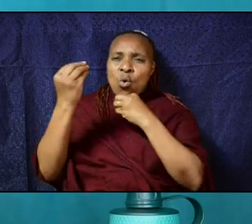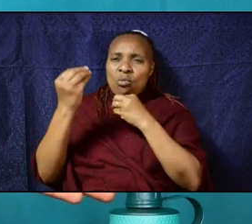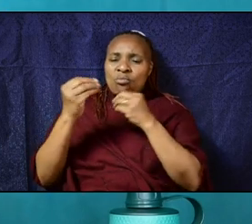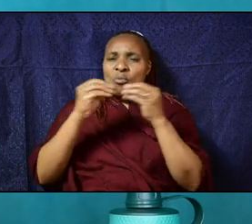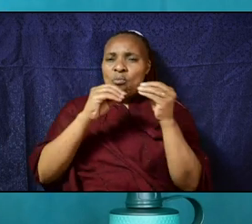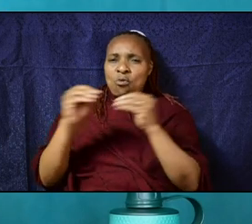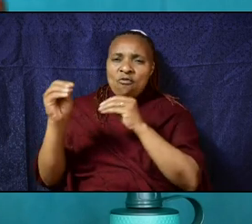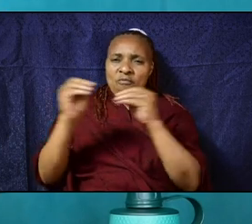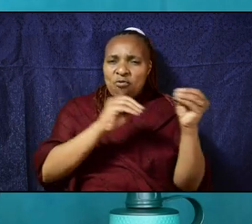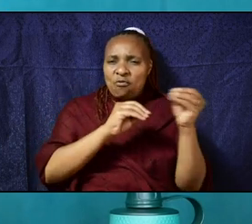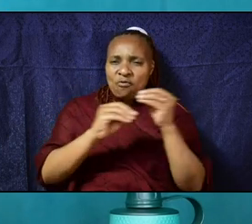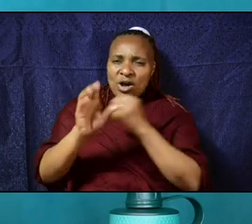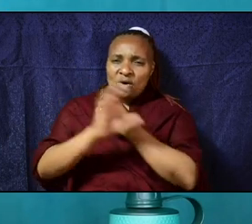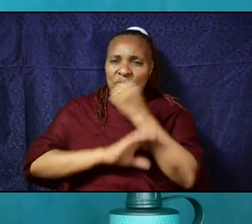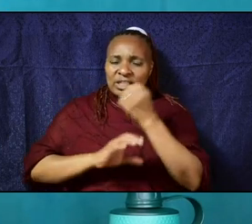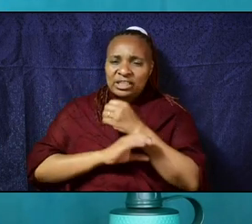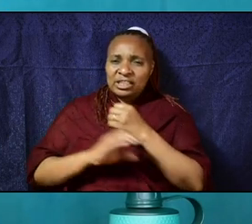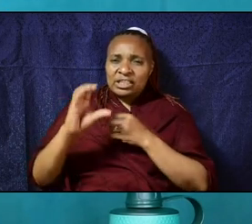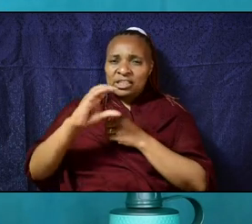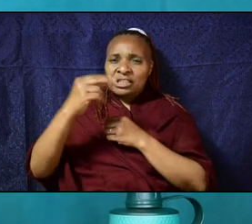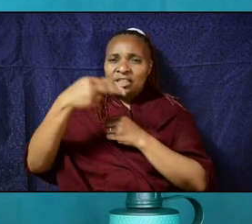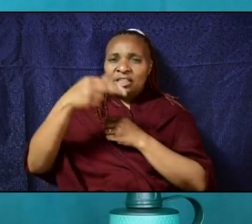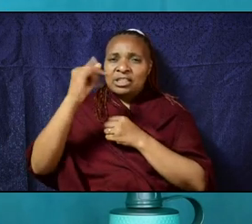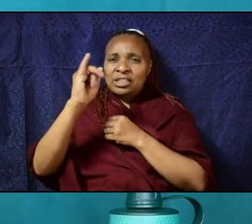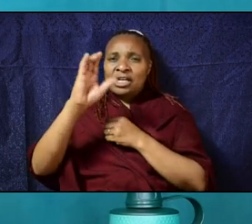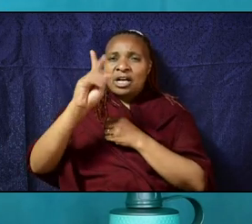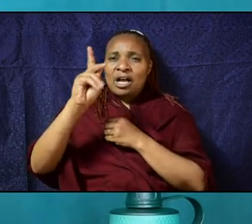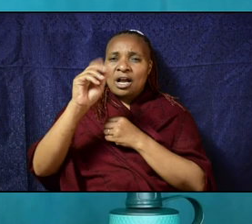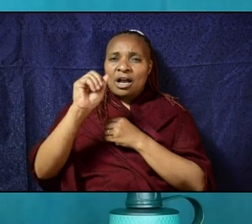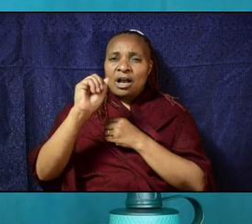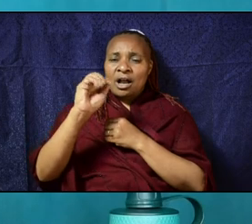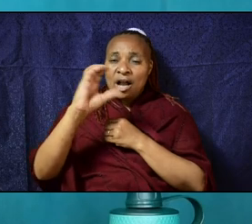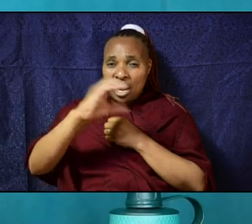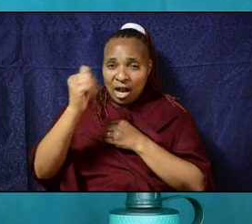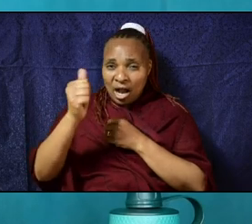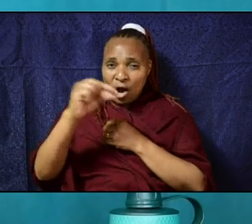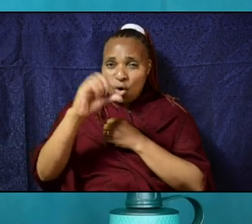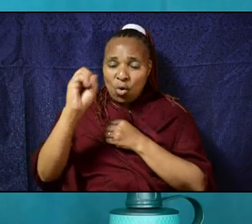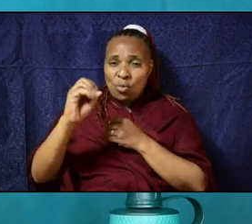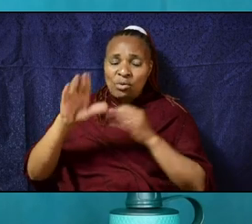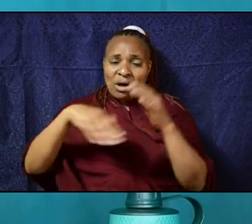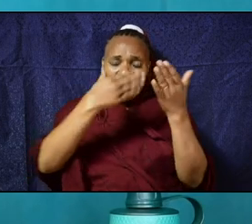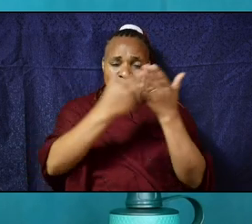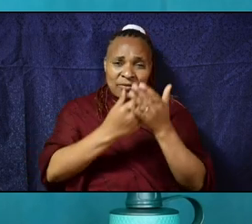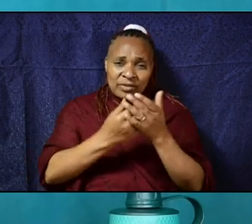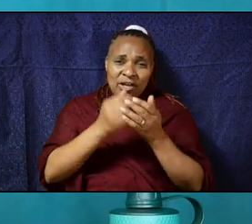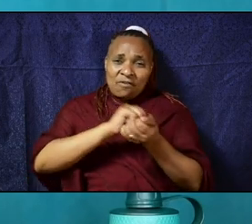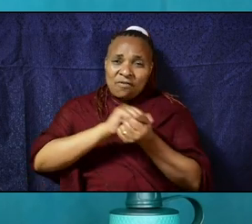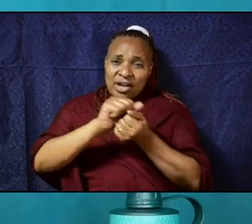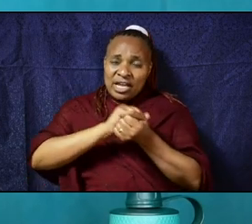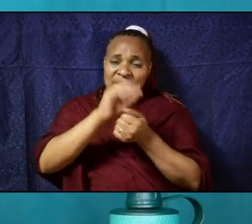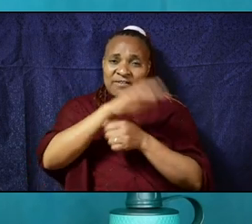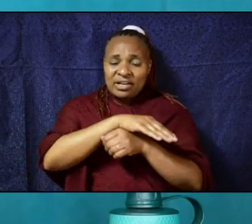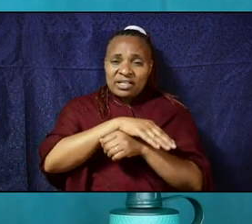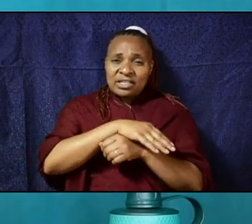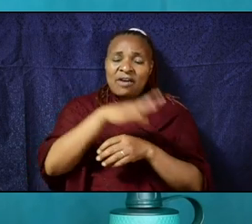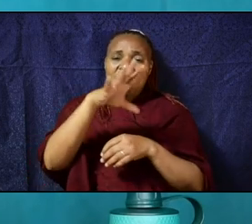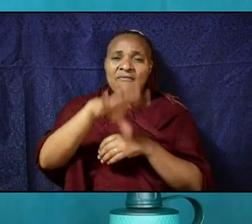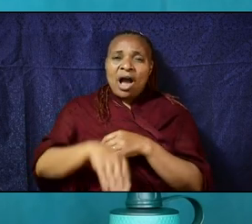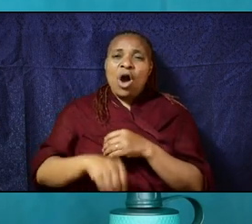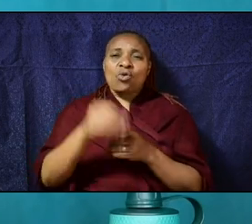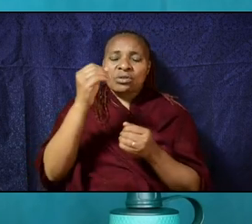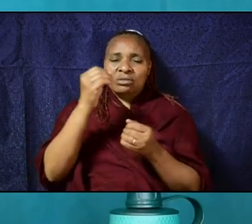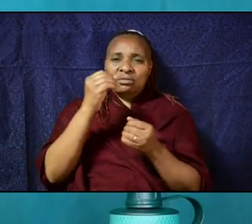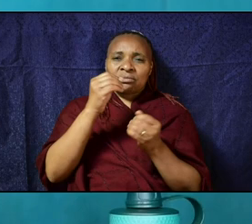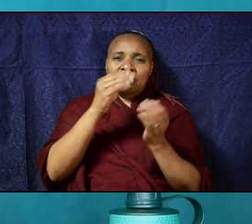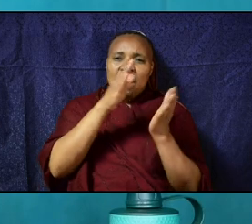New York to Chicago, so went to Chicago. And once he landed there on Friday evening, he found a package